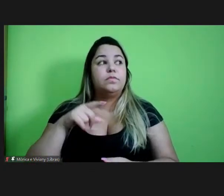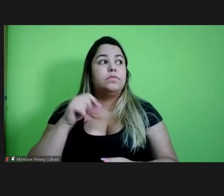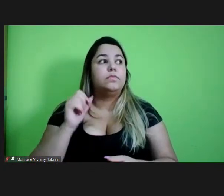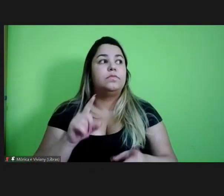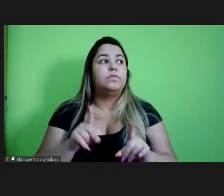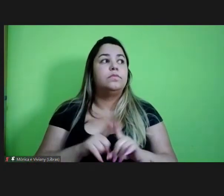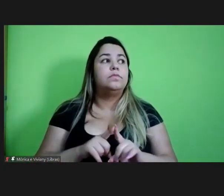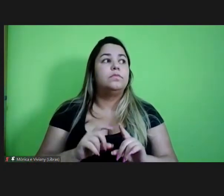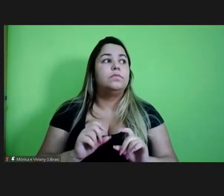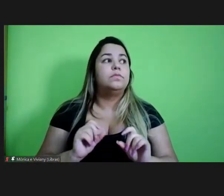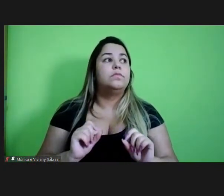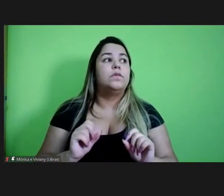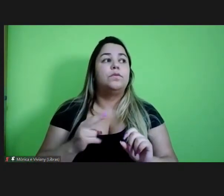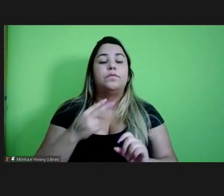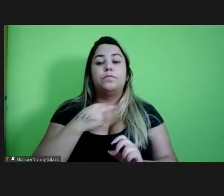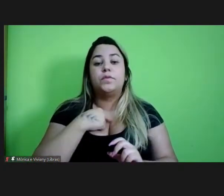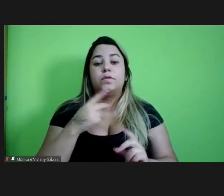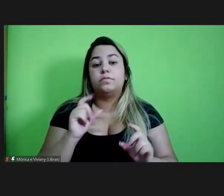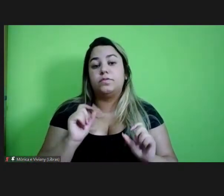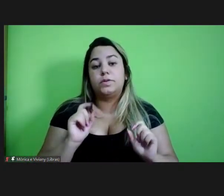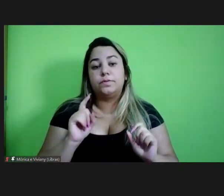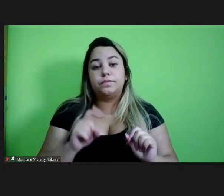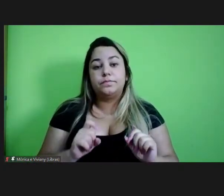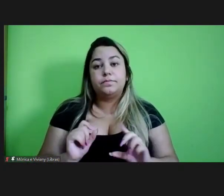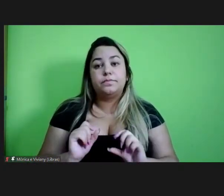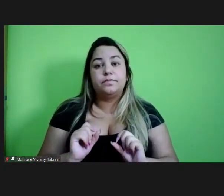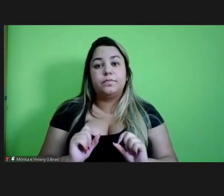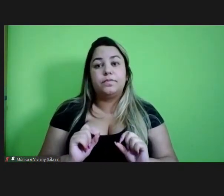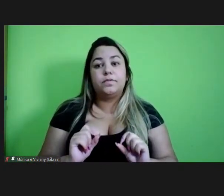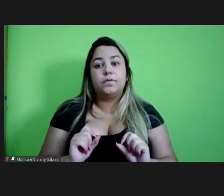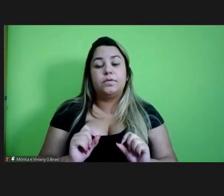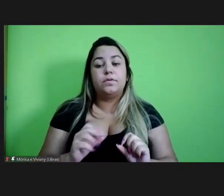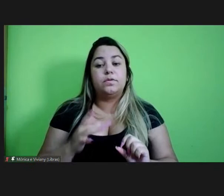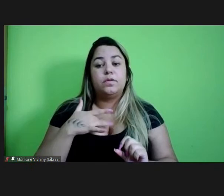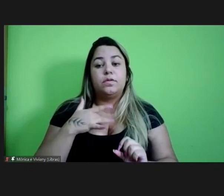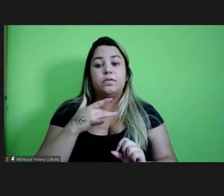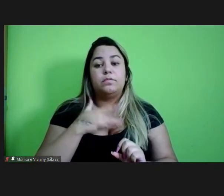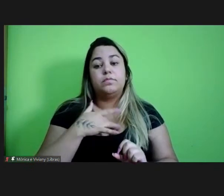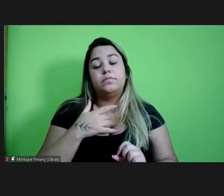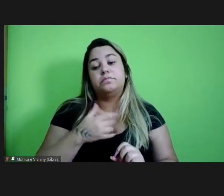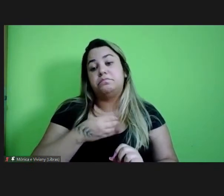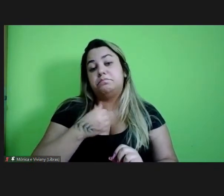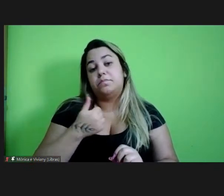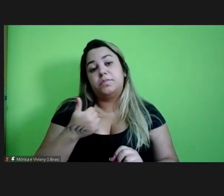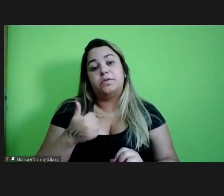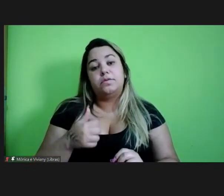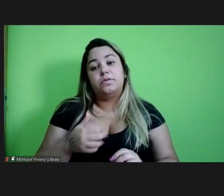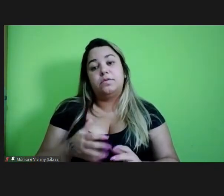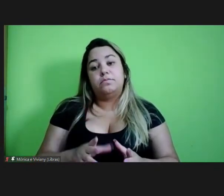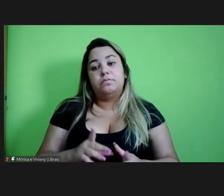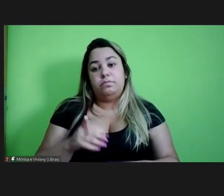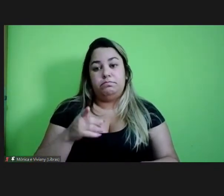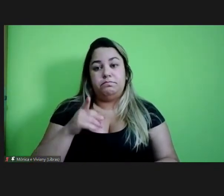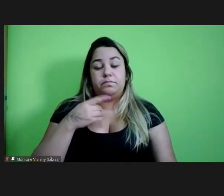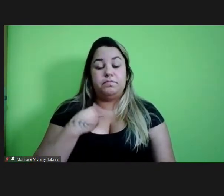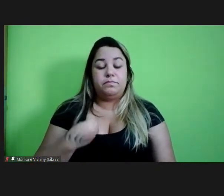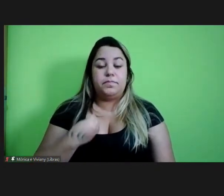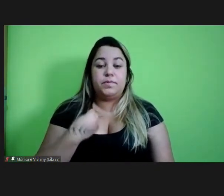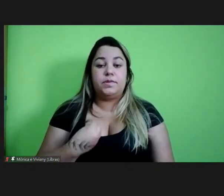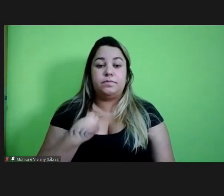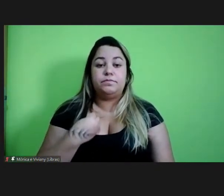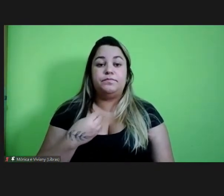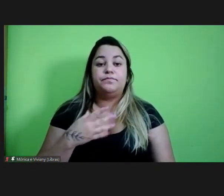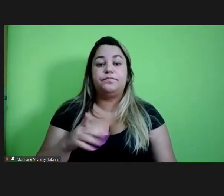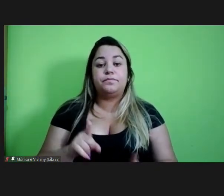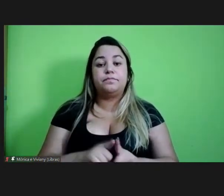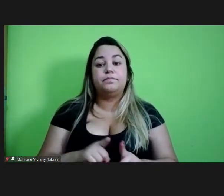some choices which cannot be, let's say, healthy or adequate for a health